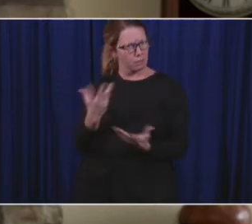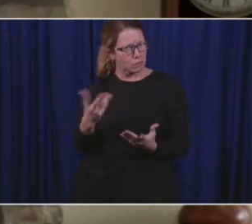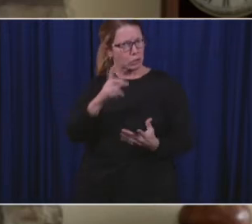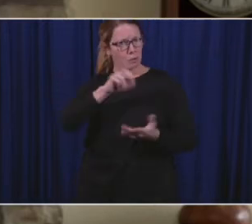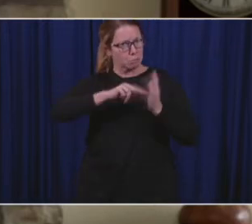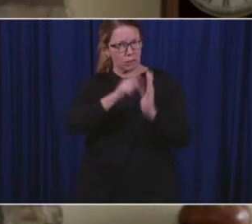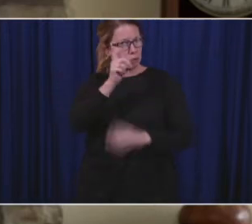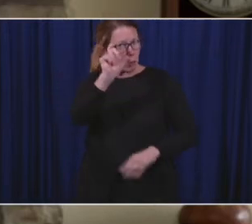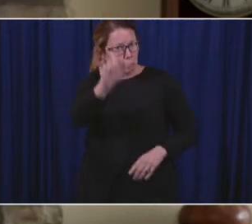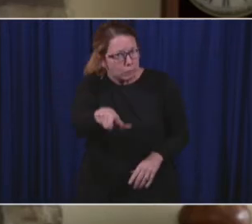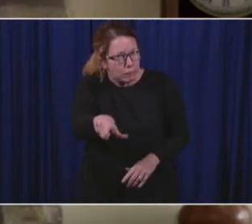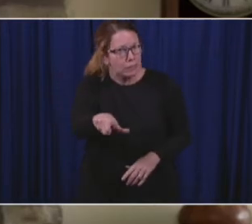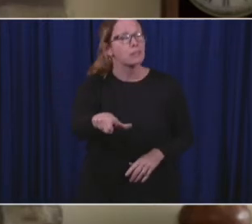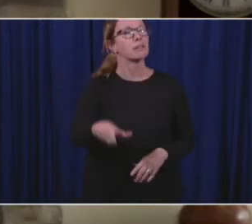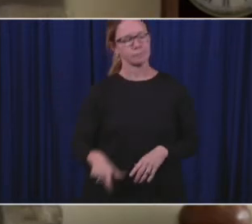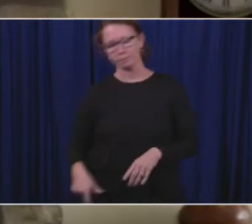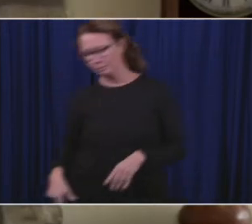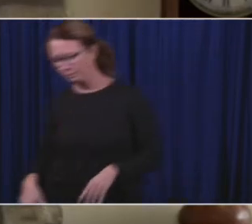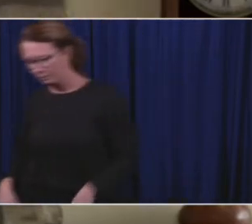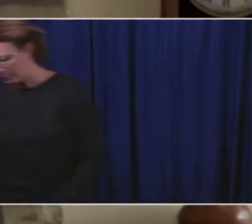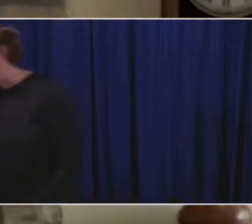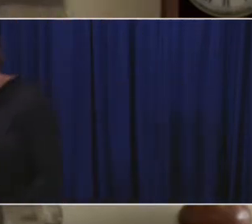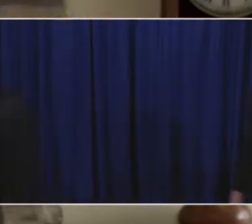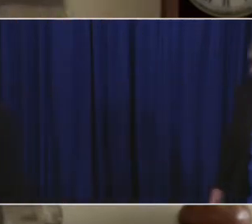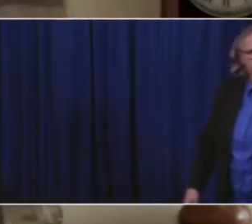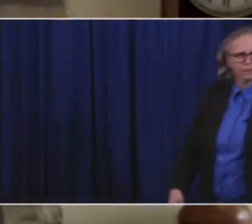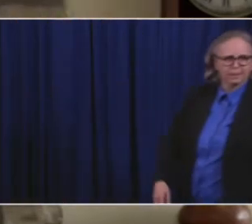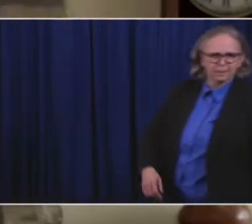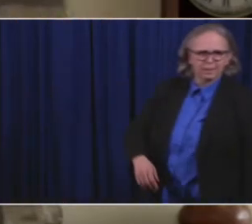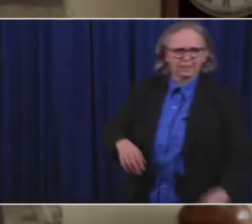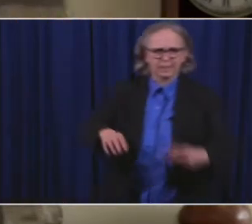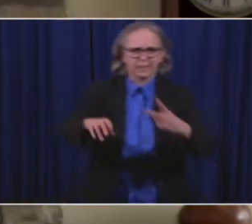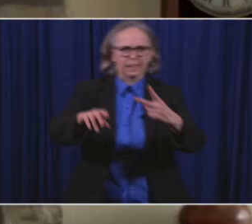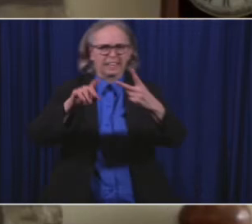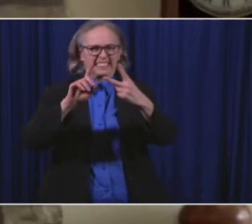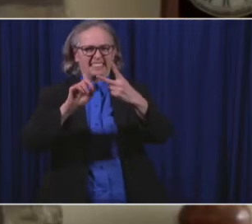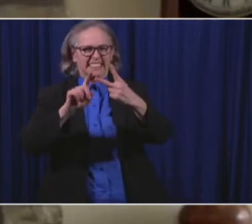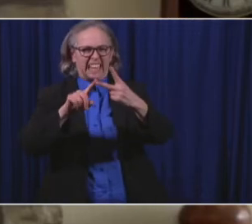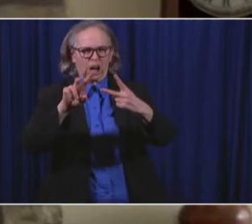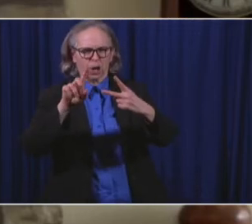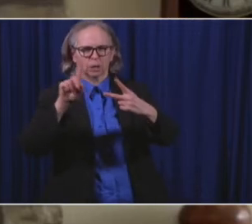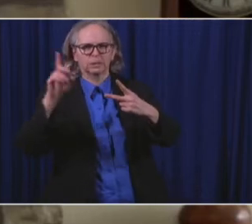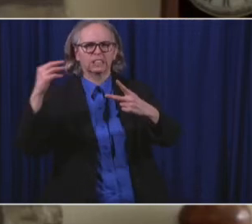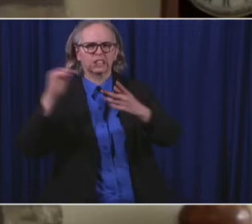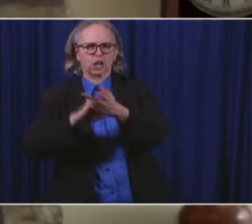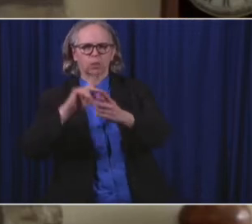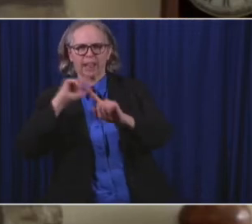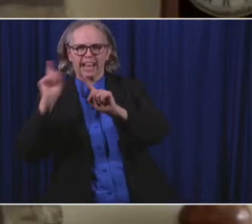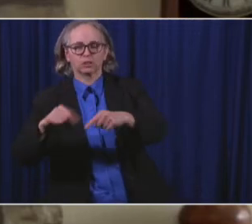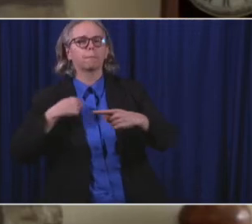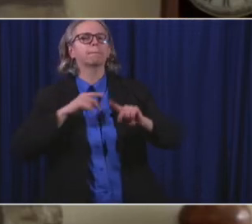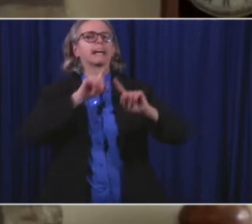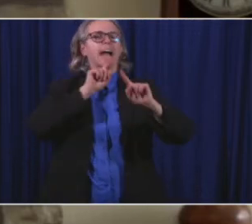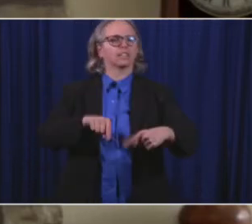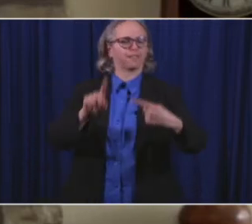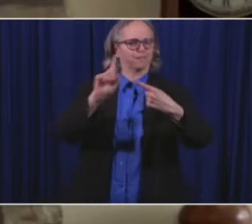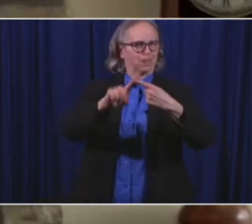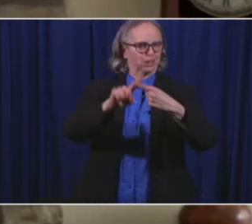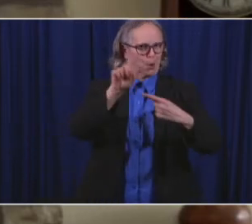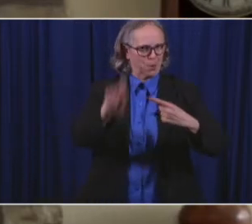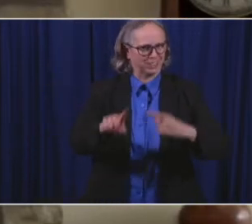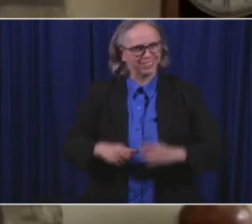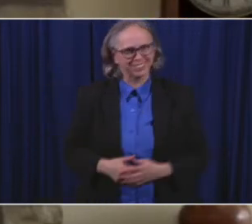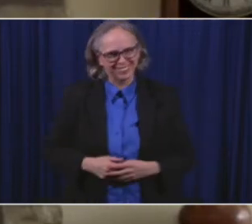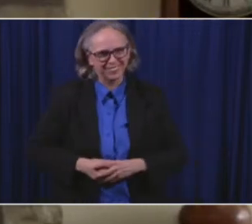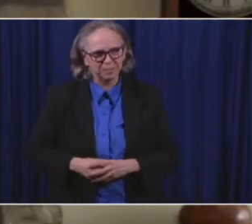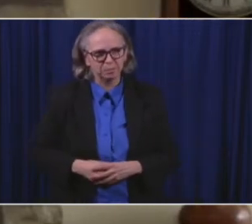it? I'll let the doctor answer the second one. I'll do the first one. Simply meaning, we've